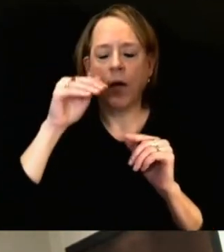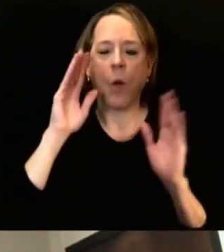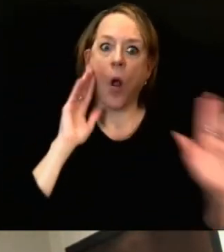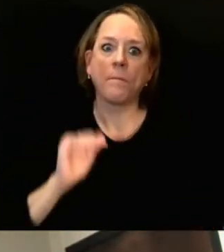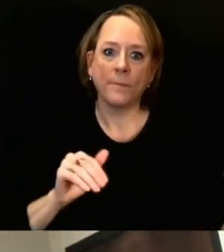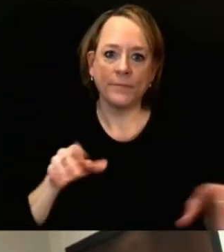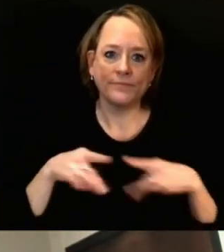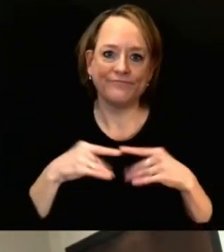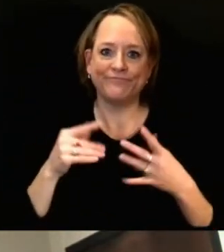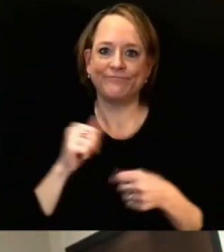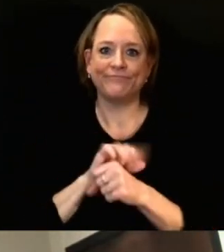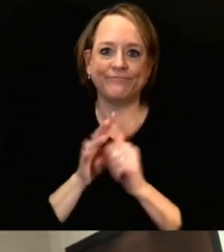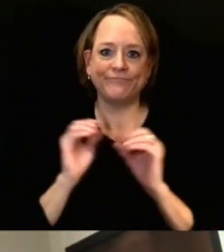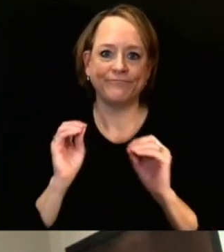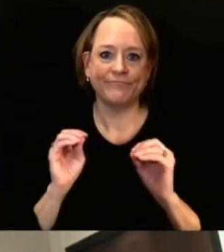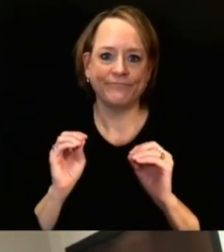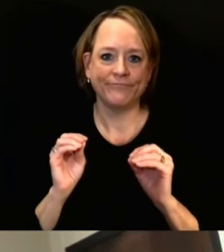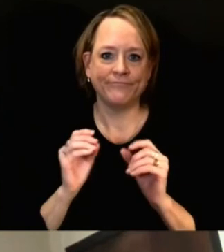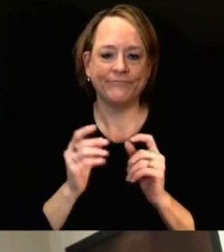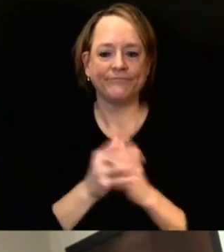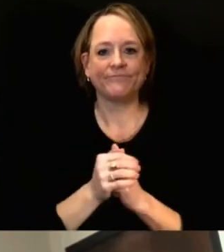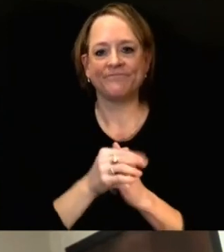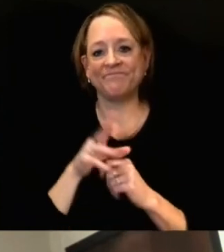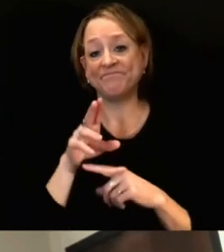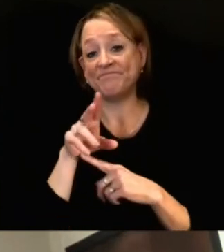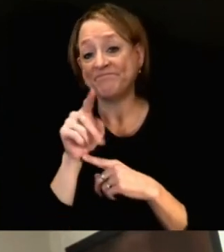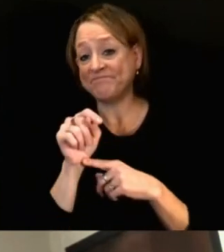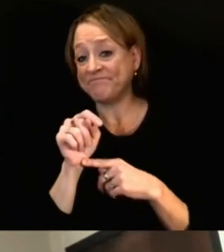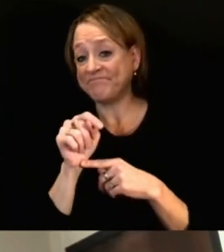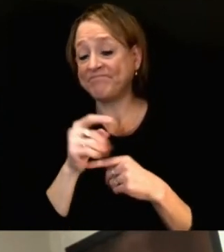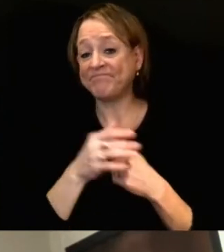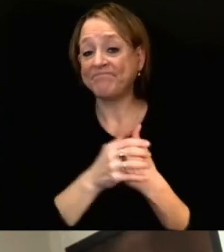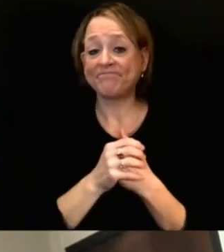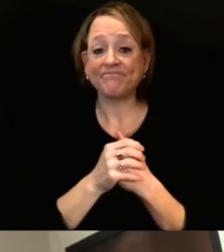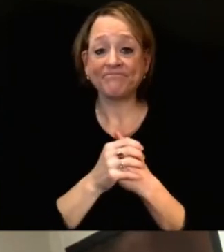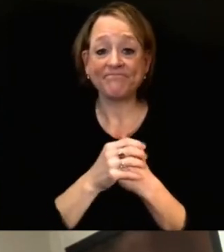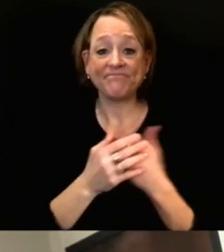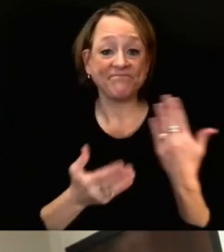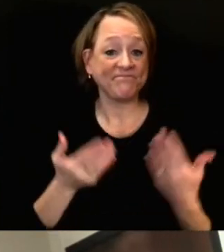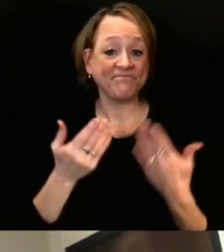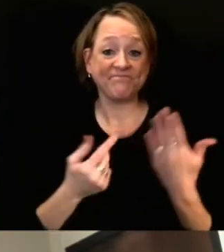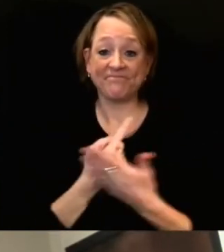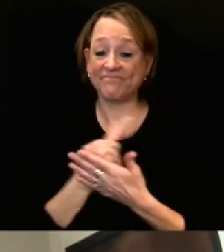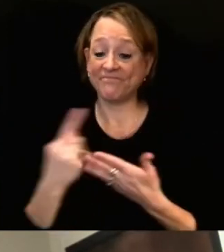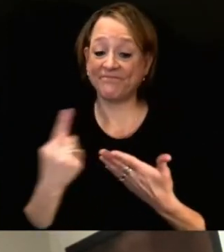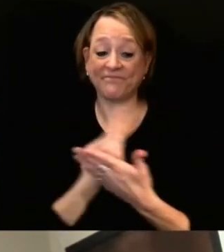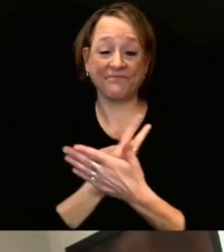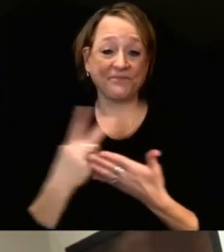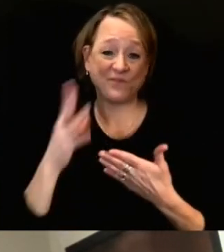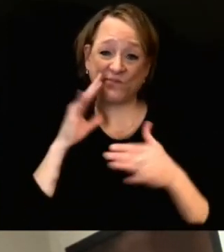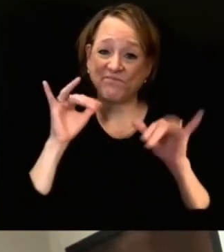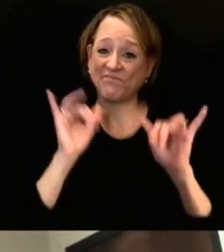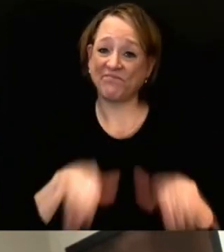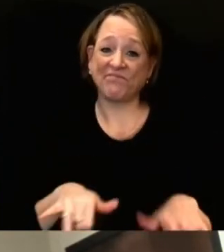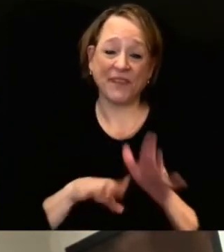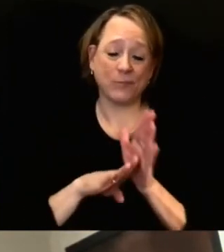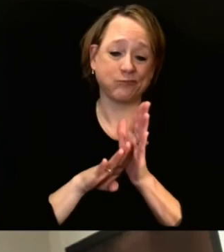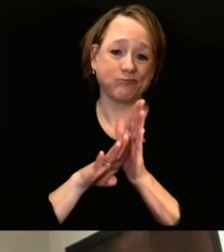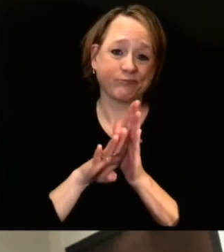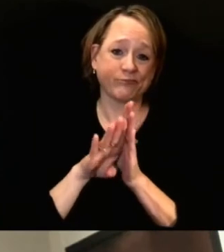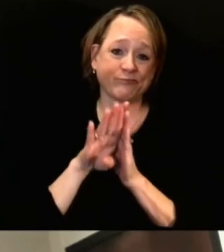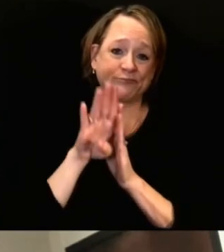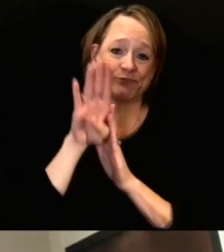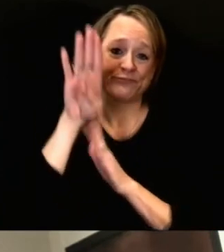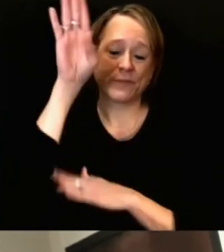if we see higher case numbers this week and next week. But I think the message is let's all do what we